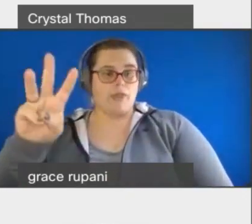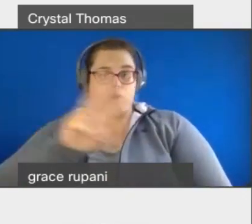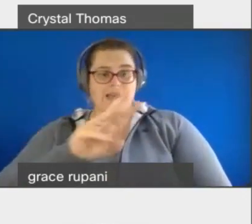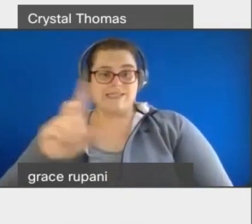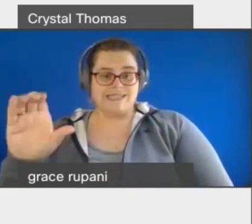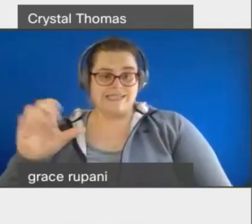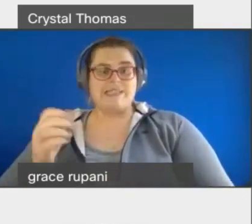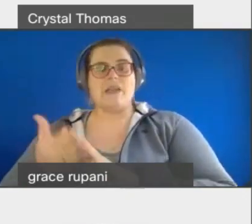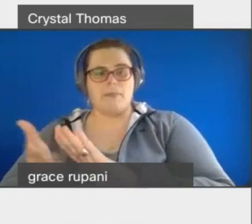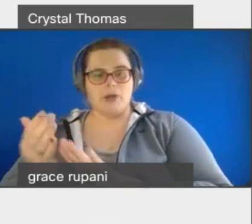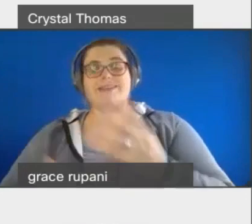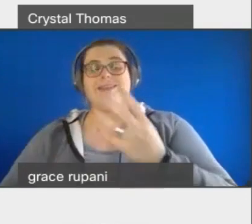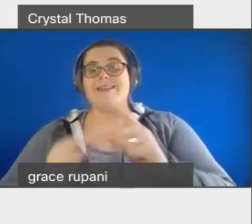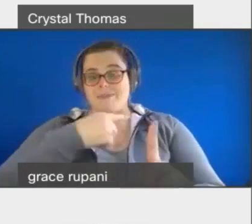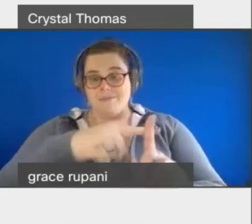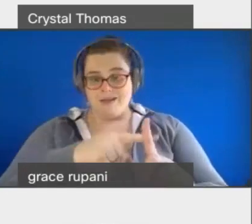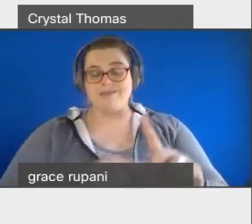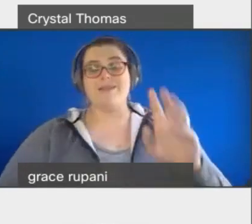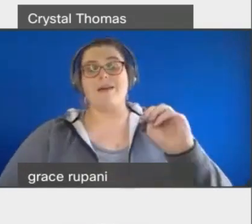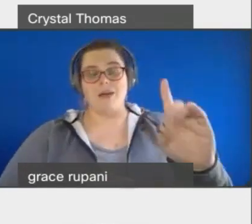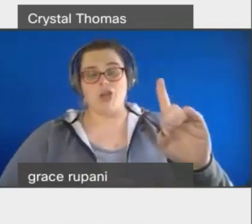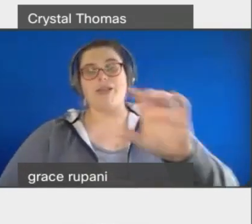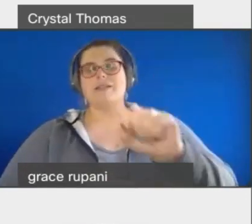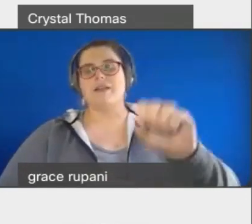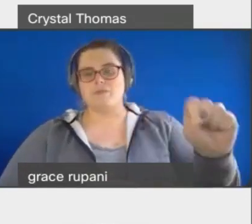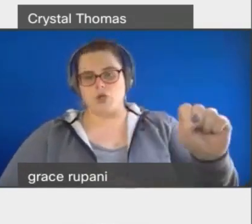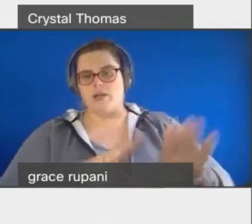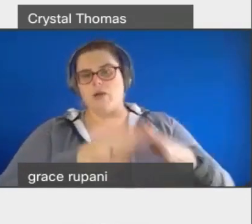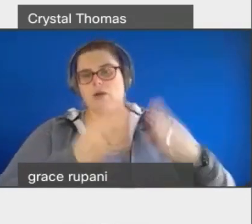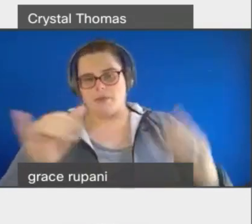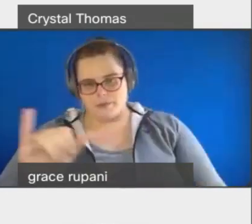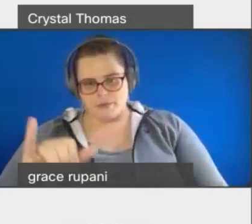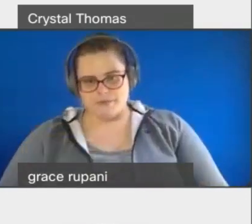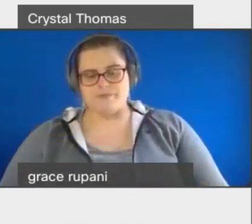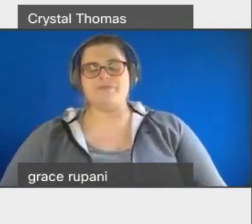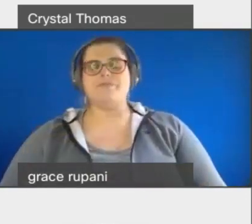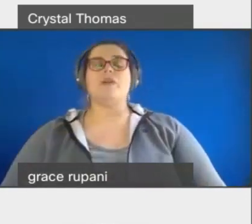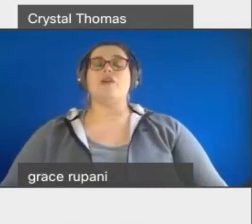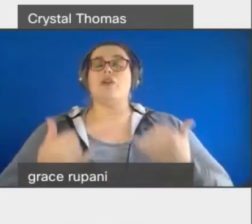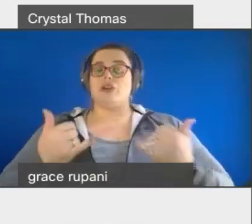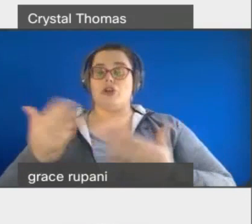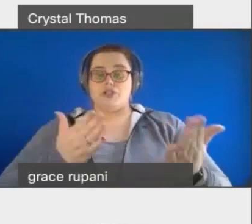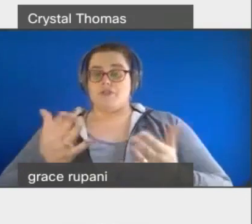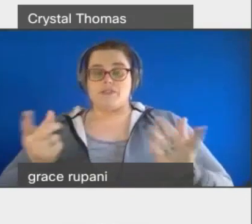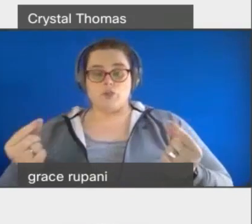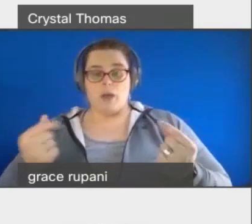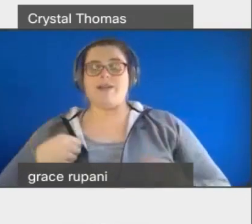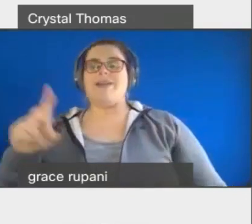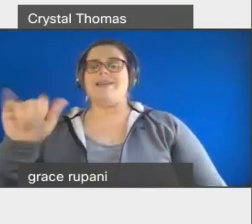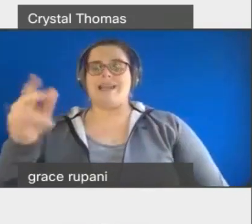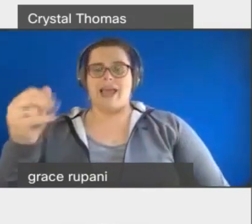Silver Spring location is still operating. The current services that we're providing right now are day hab,